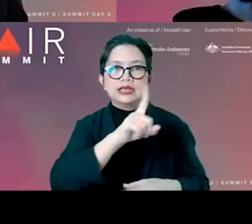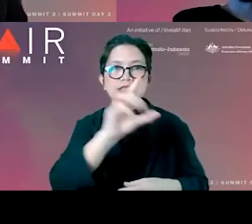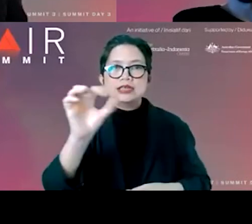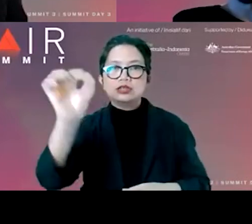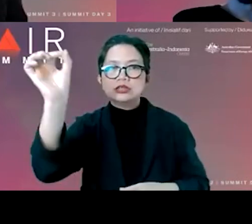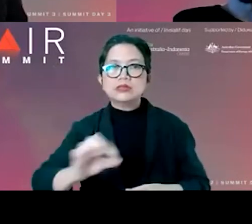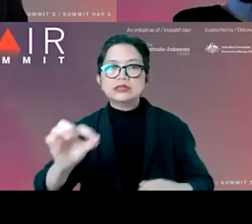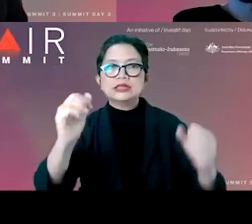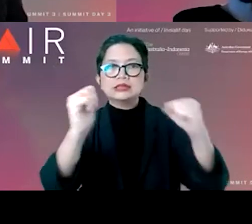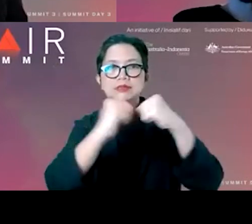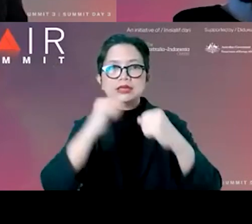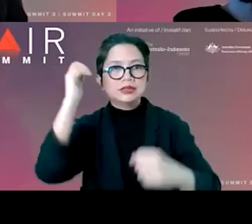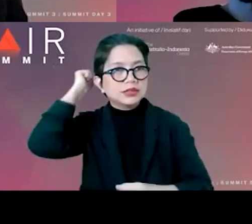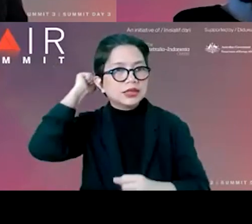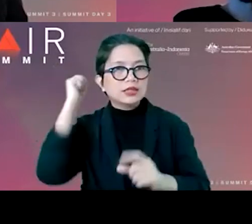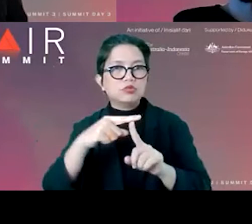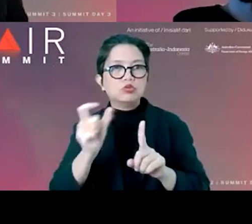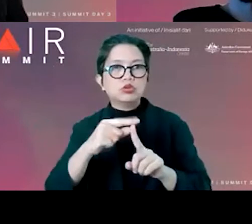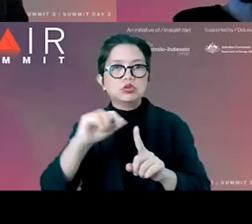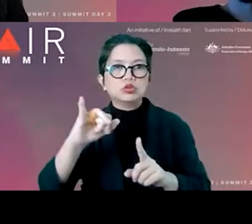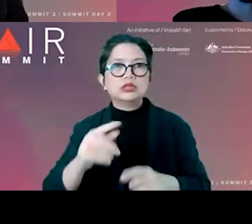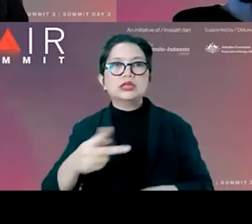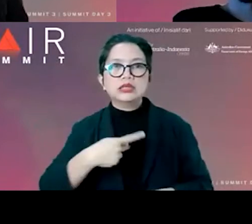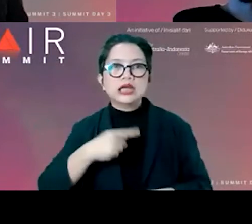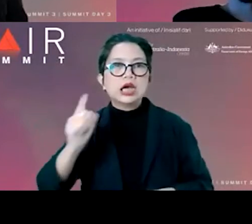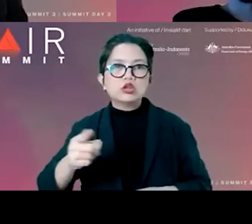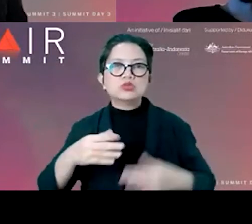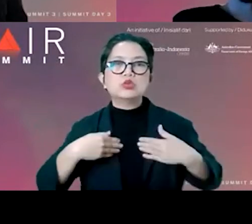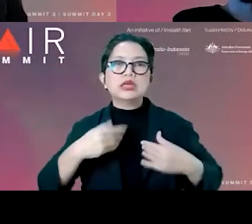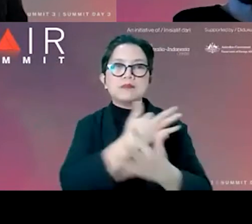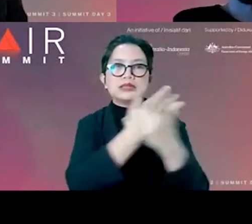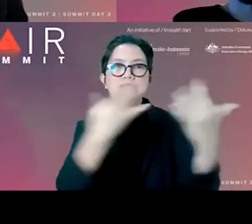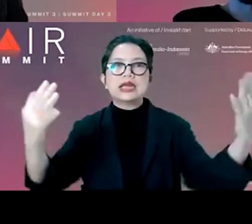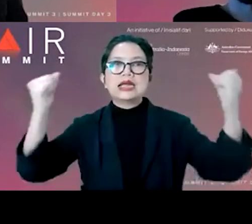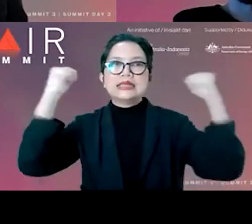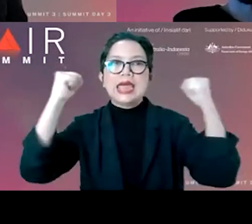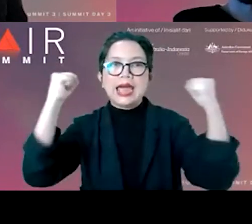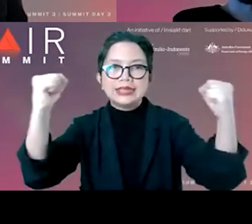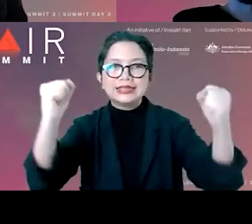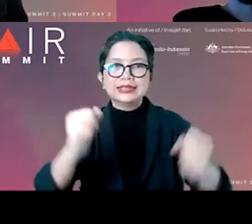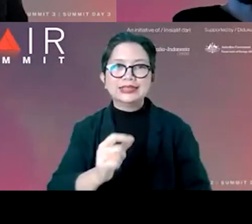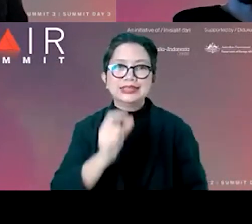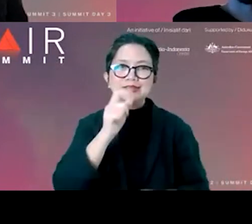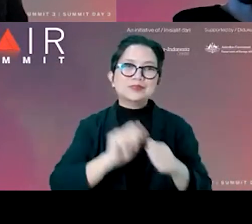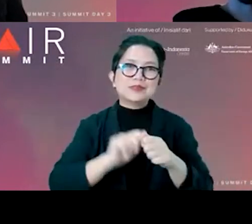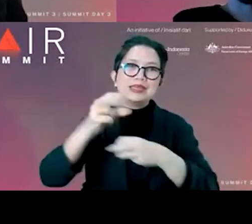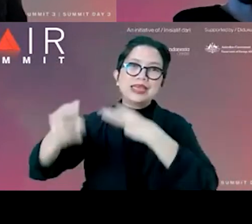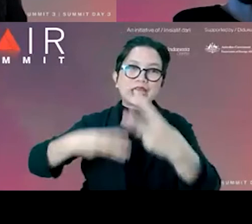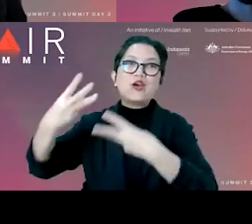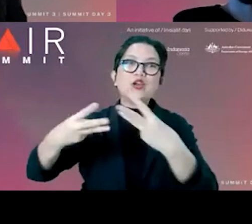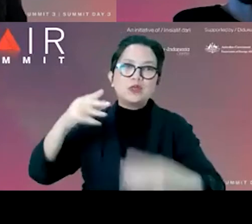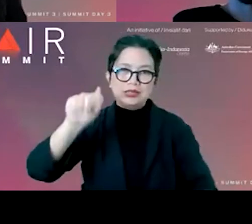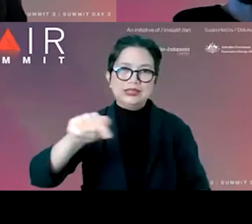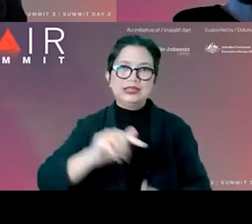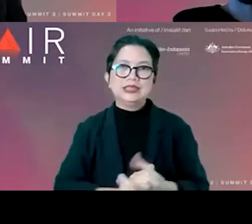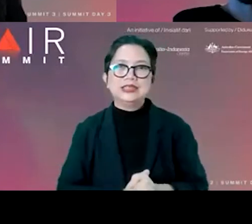healthy society to enable that. So I think it is a very fine balance. As you walk around the street, you see a lot more people out exercising